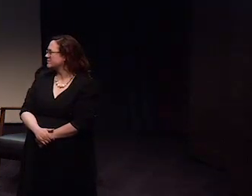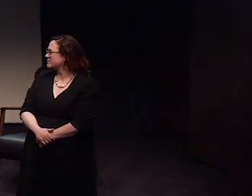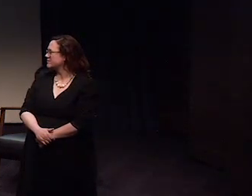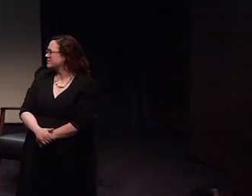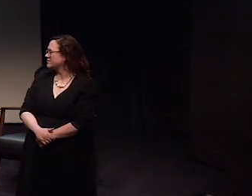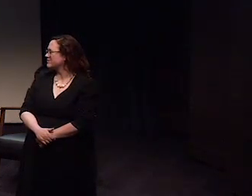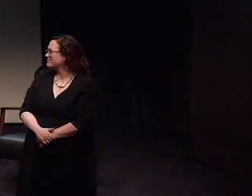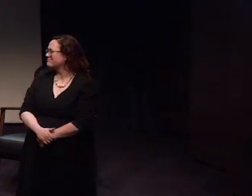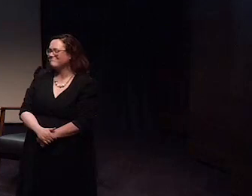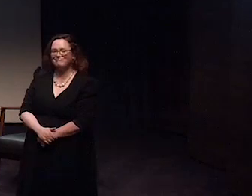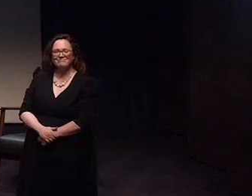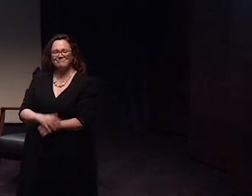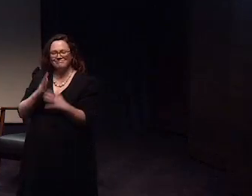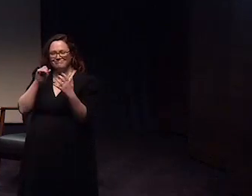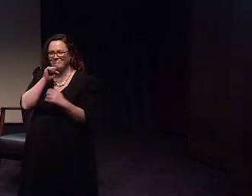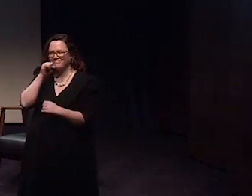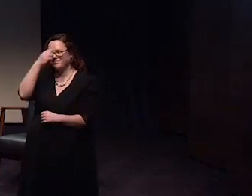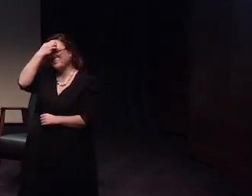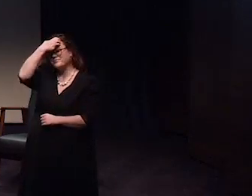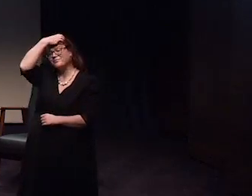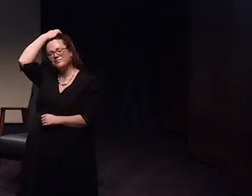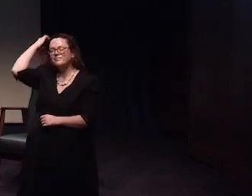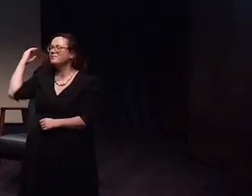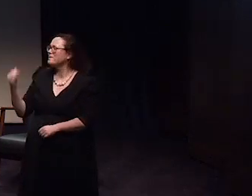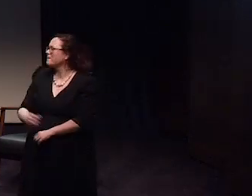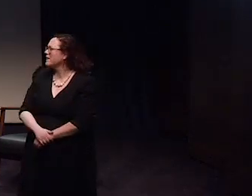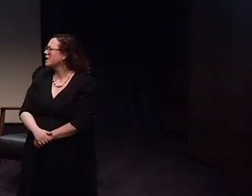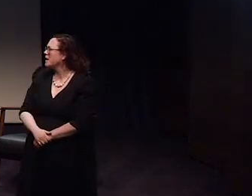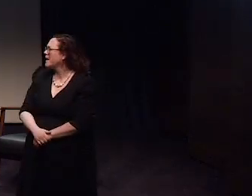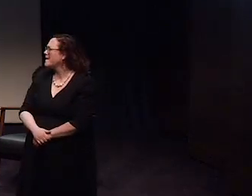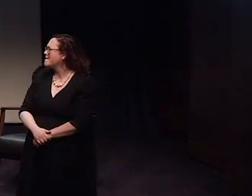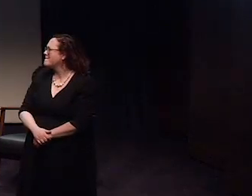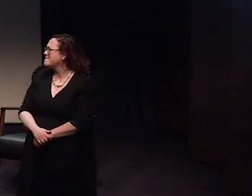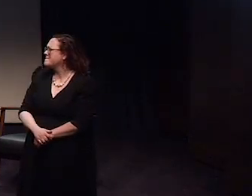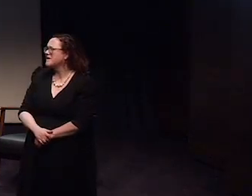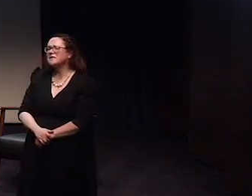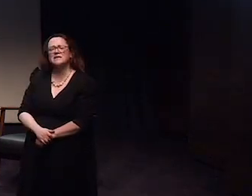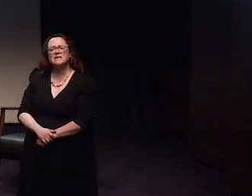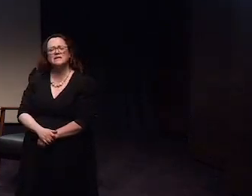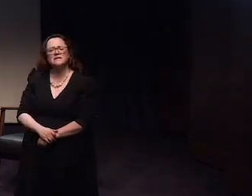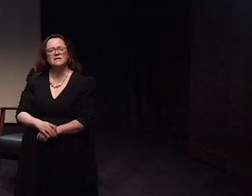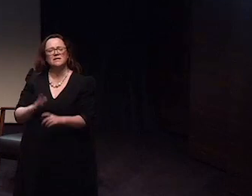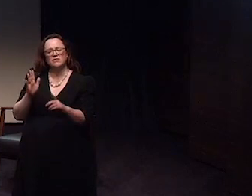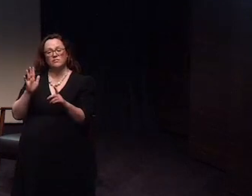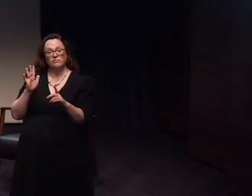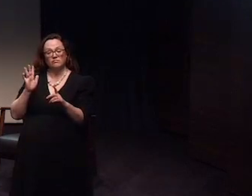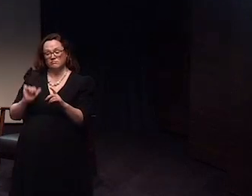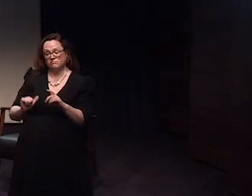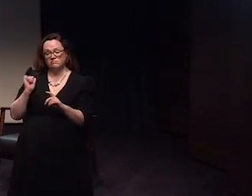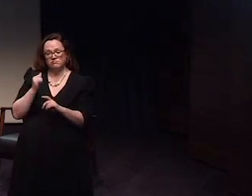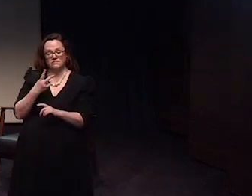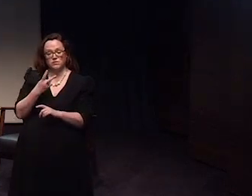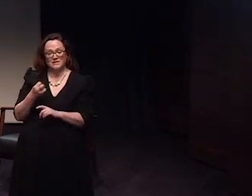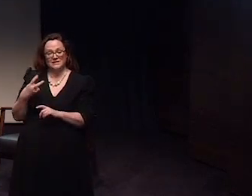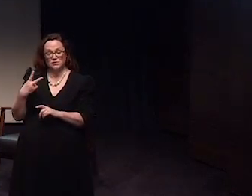So, hello. So first I'm going to give you a little context. So since 2020,